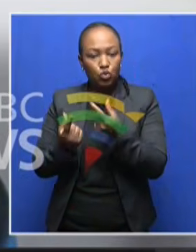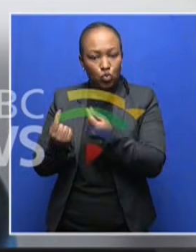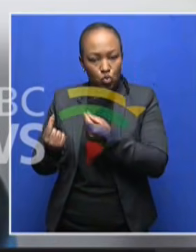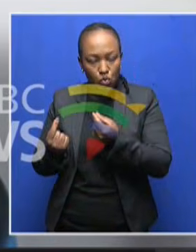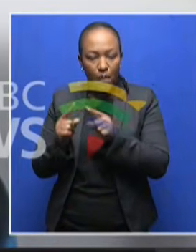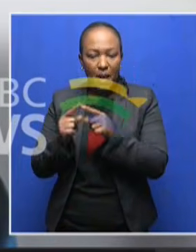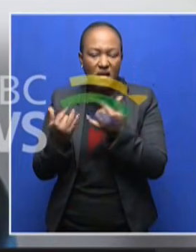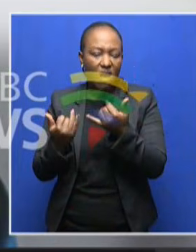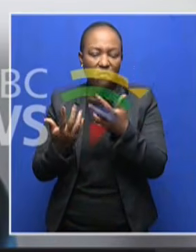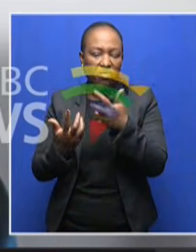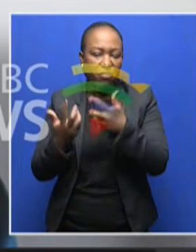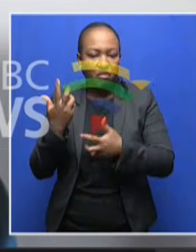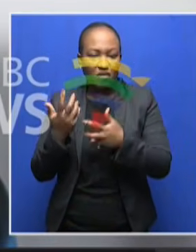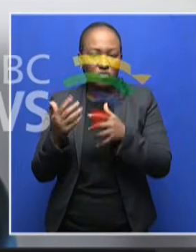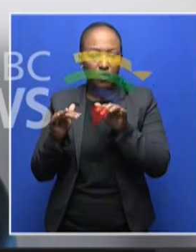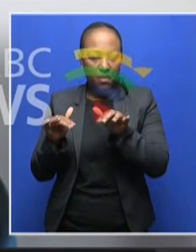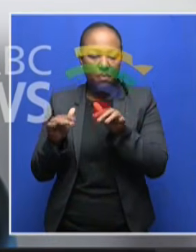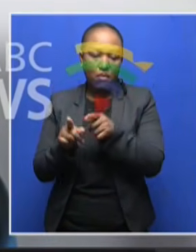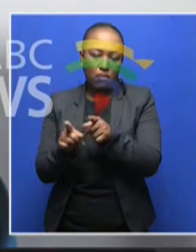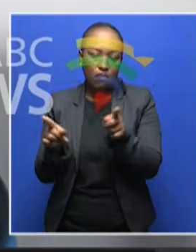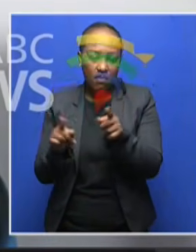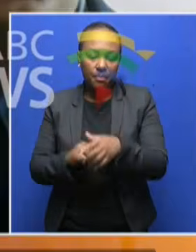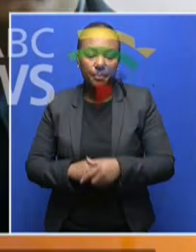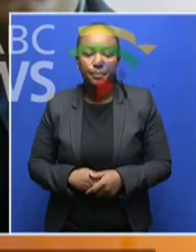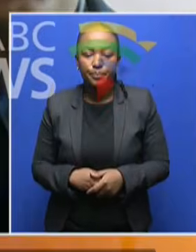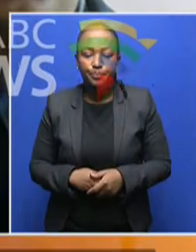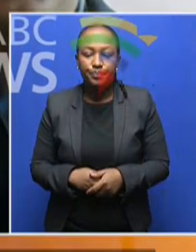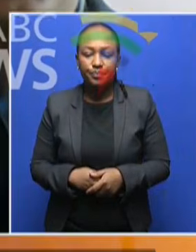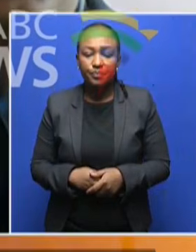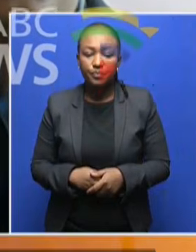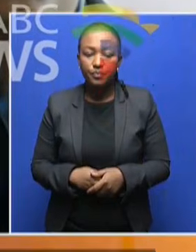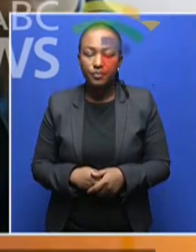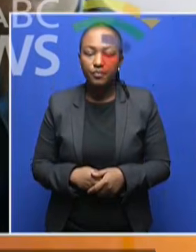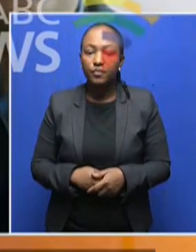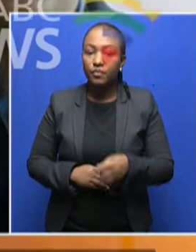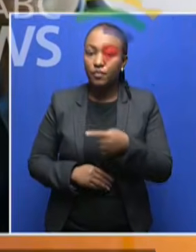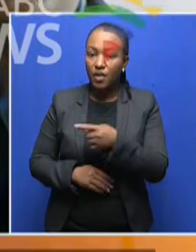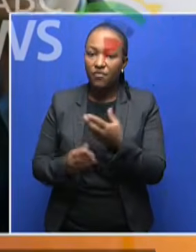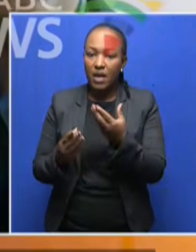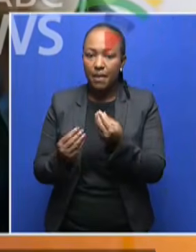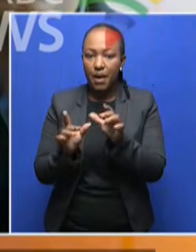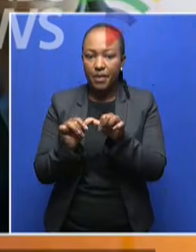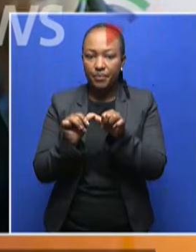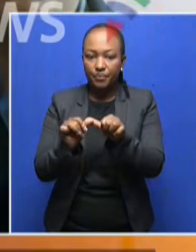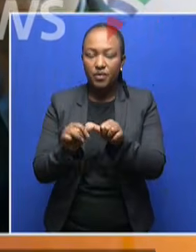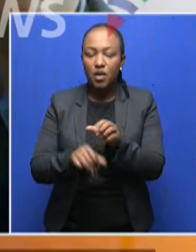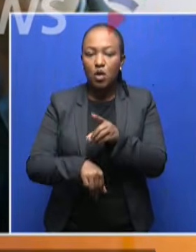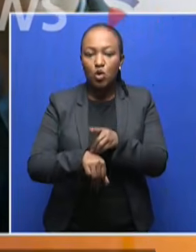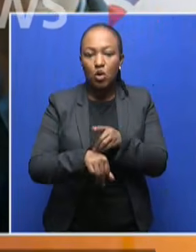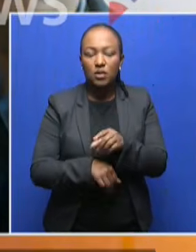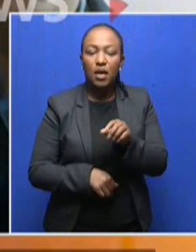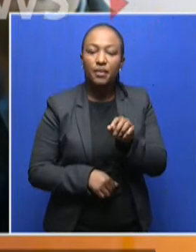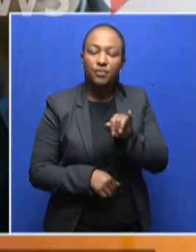to our people. And just continuing with those numbers, Dr. Jassat,